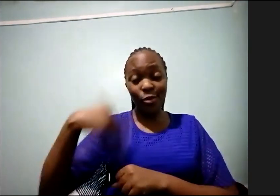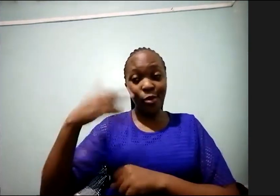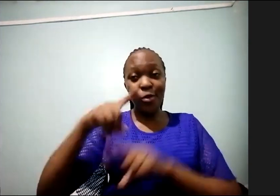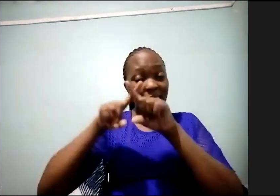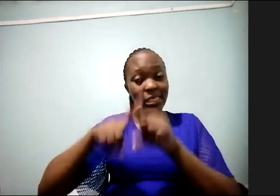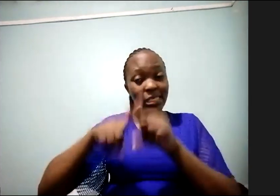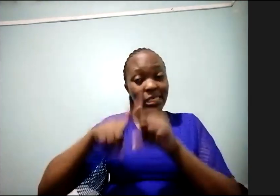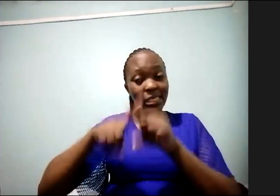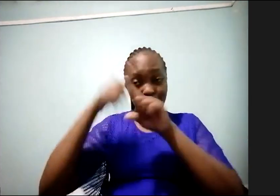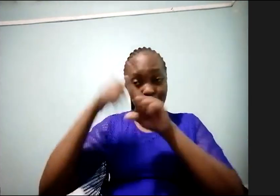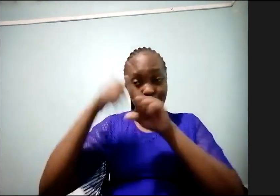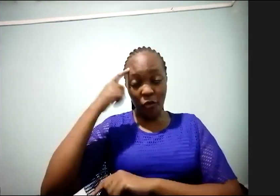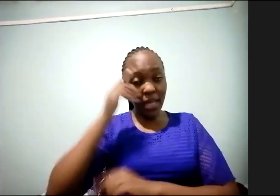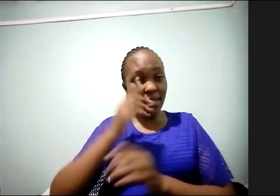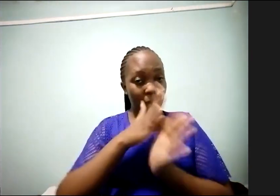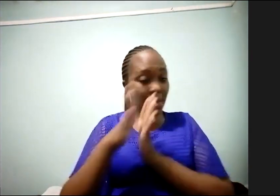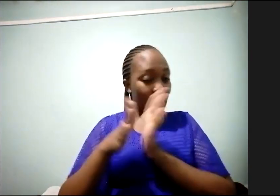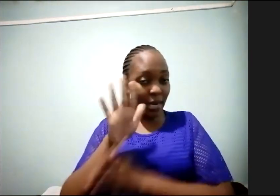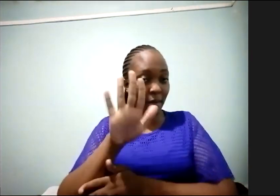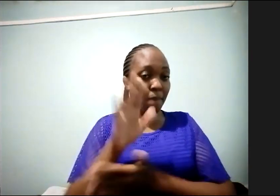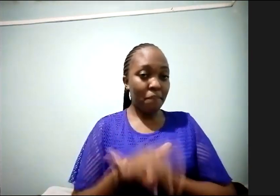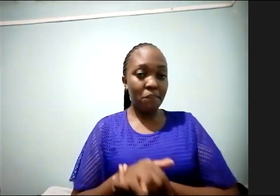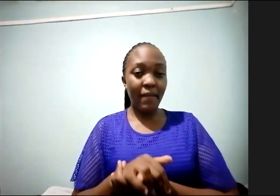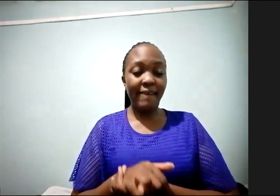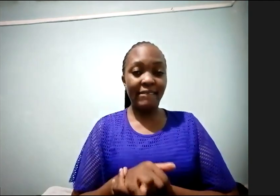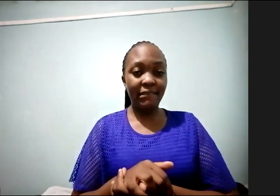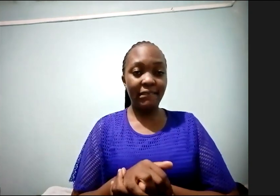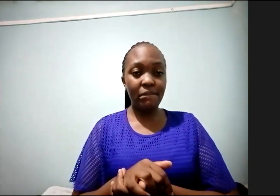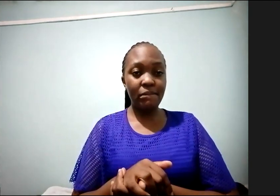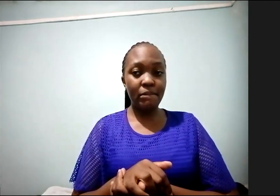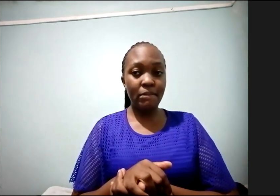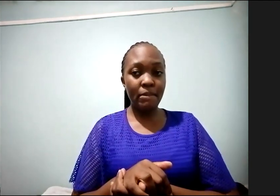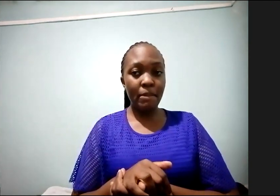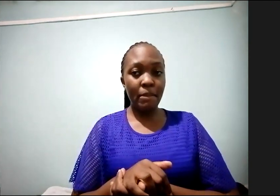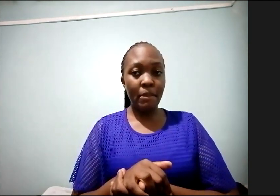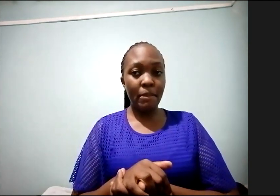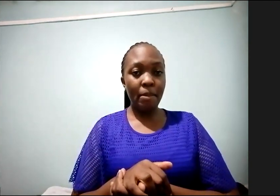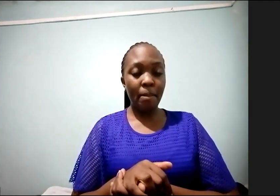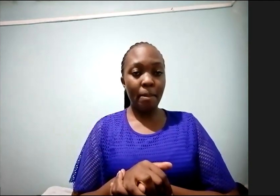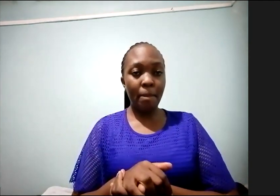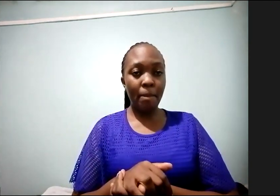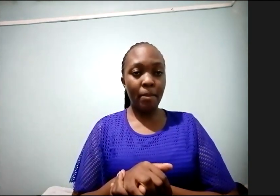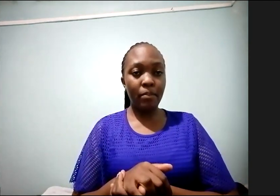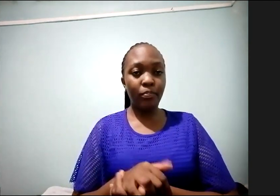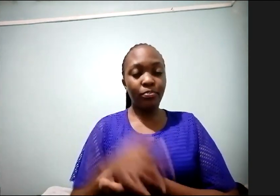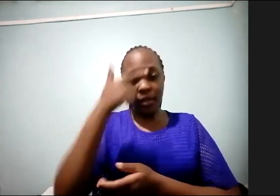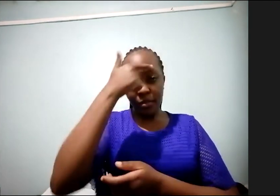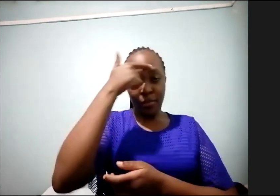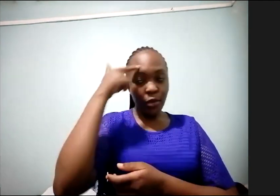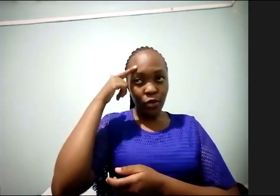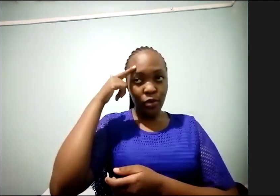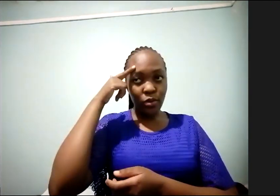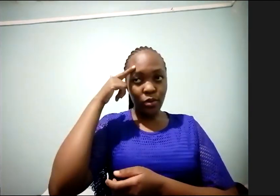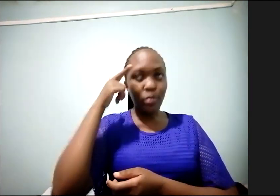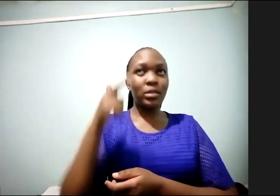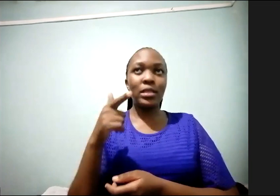Because everyone has an expense and it's proportional to the salary. Like you can tell me someone earning 20,000 cannot plan for buying a vehicle. Or